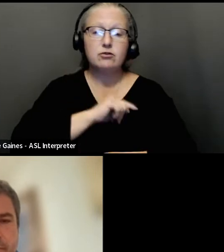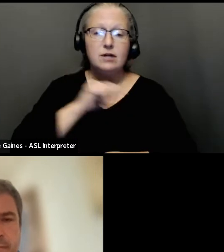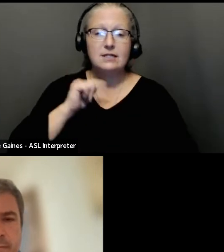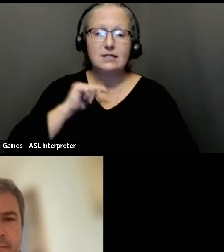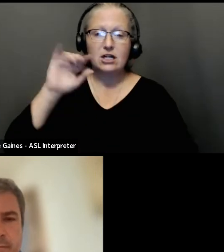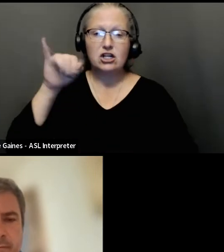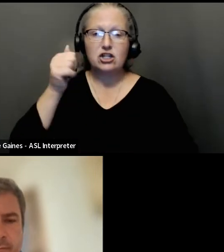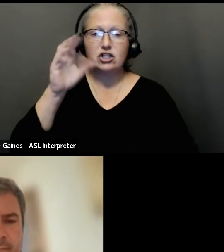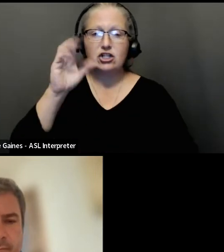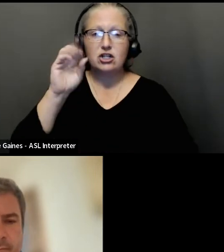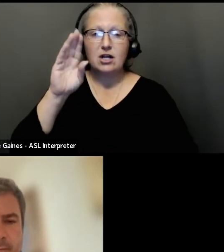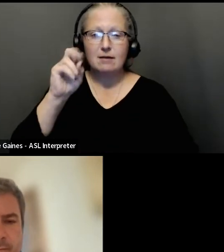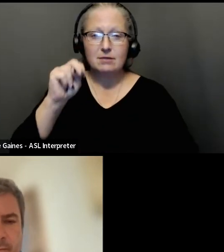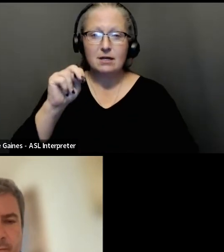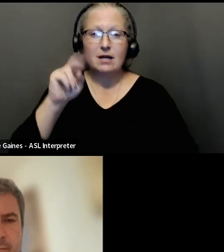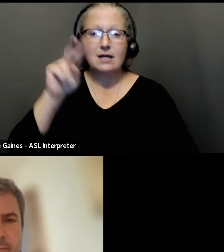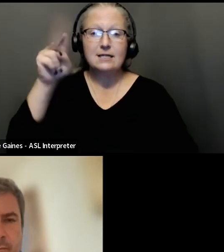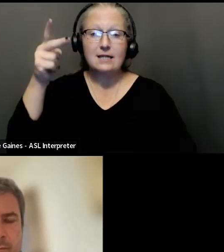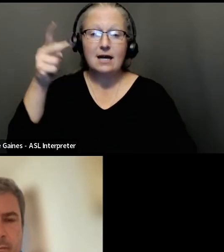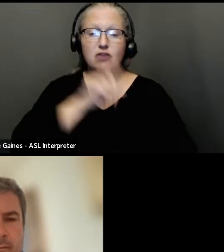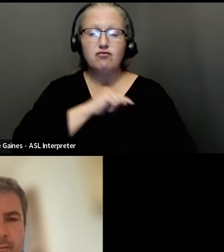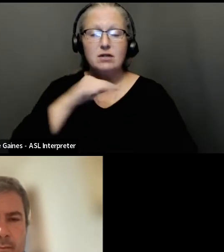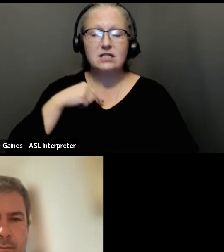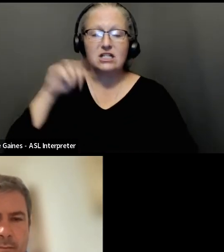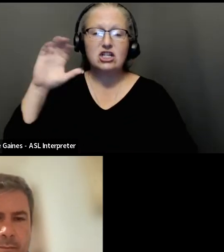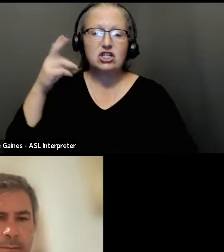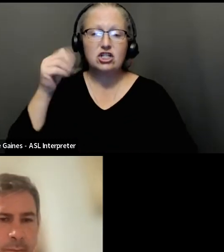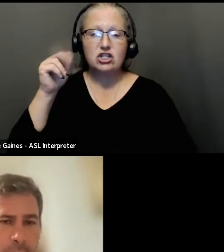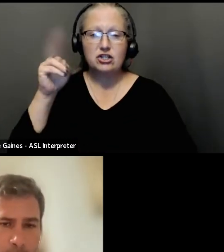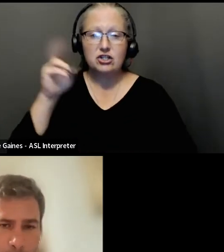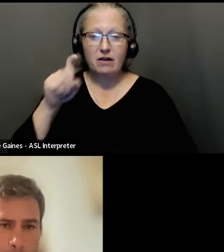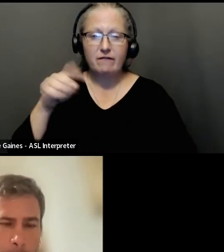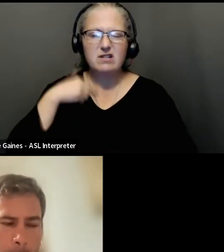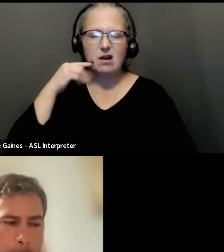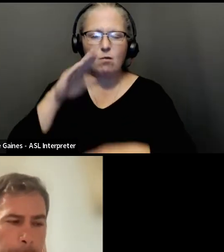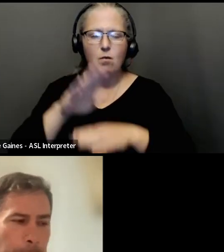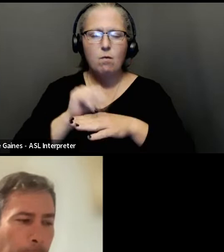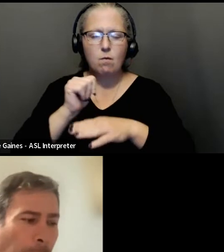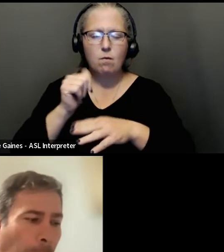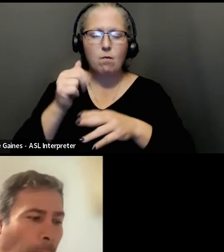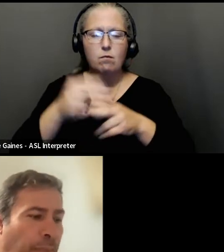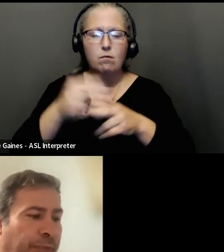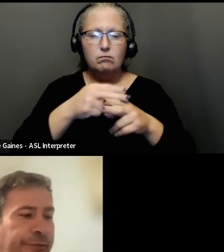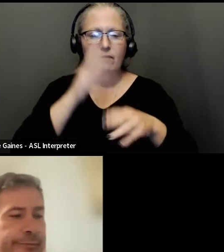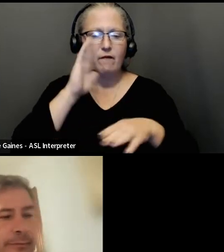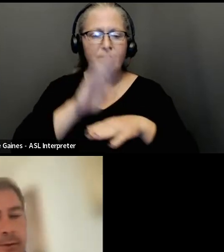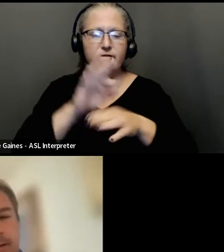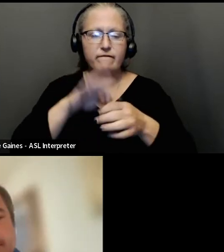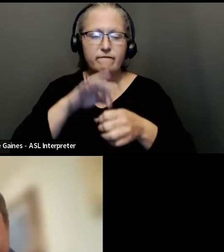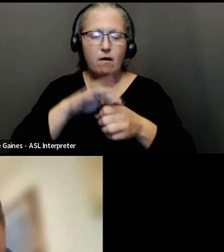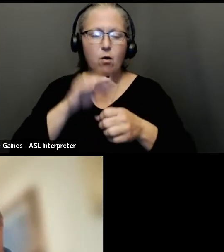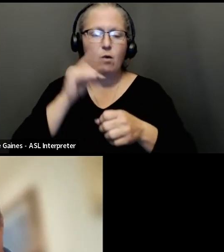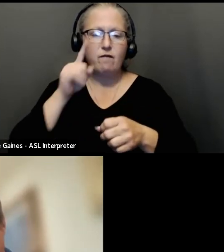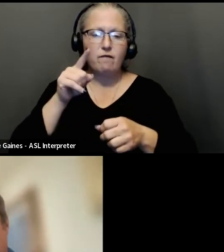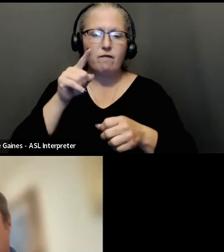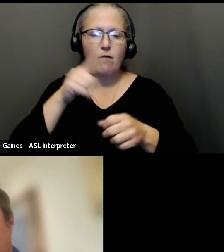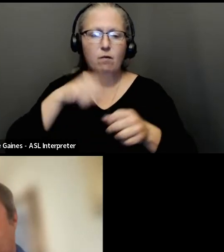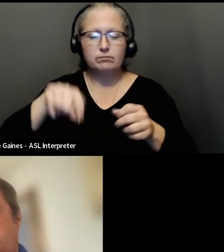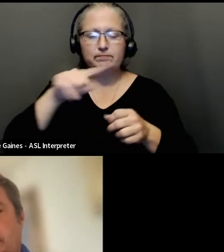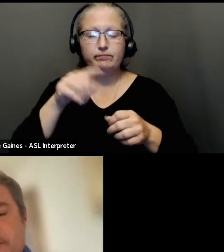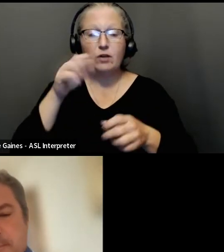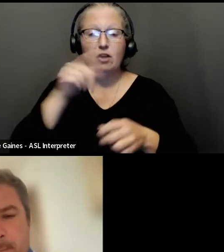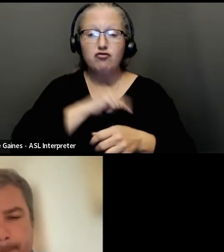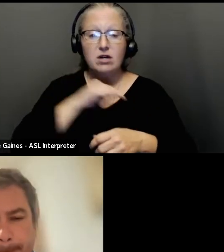Trustee Jacobson and second by Trustee Chavez. I will do a roll call vote for the rest of our vote.